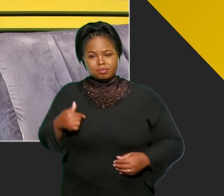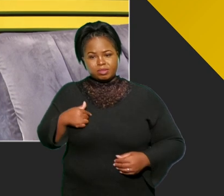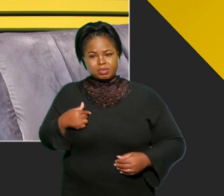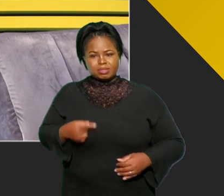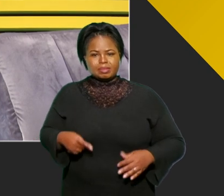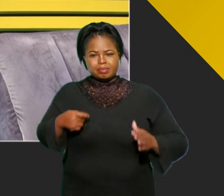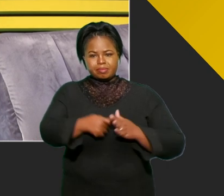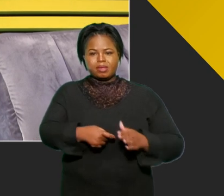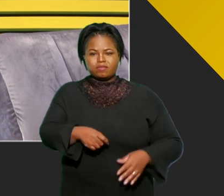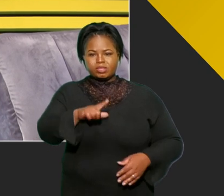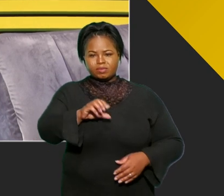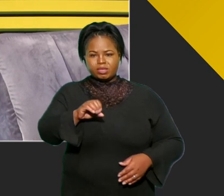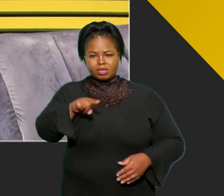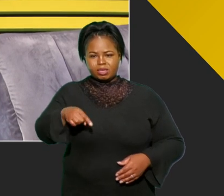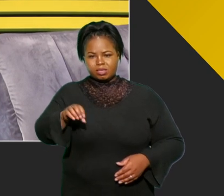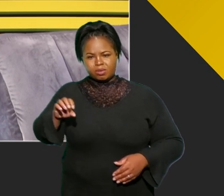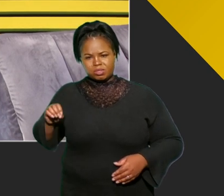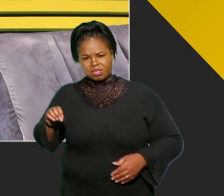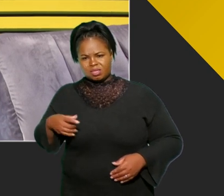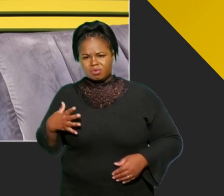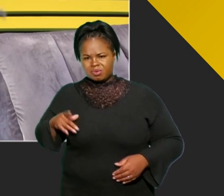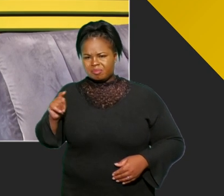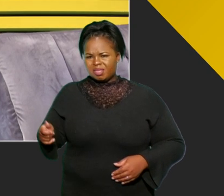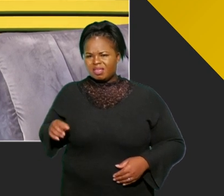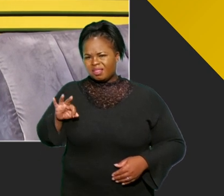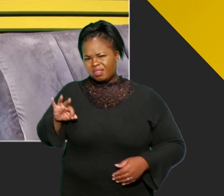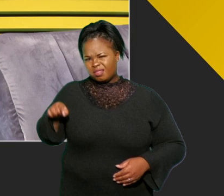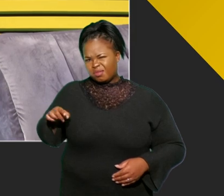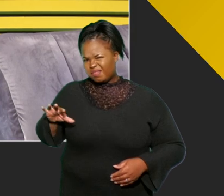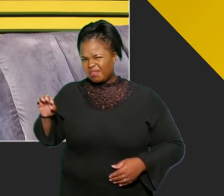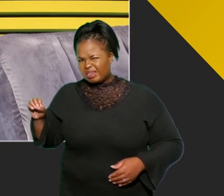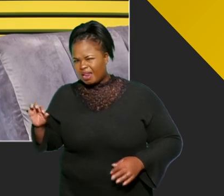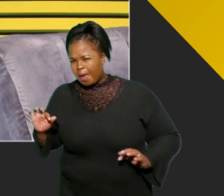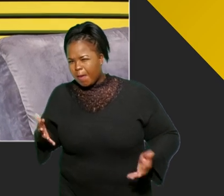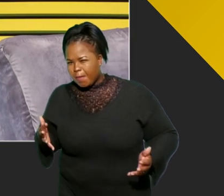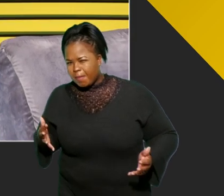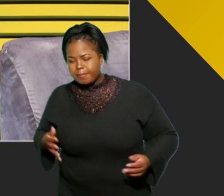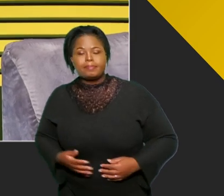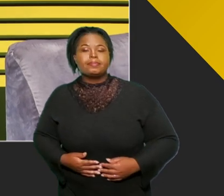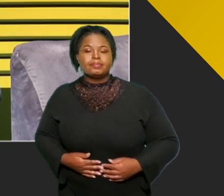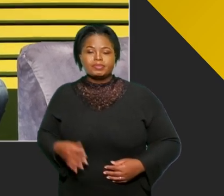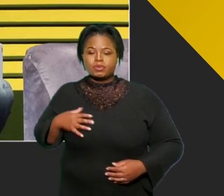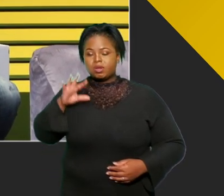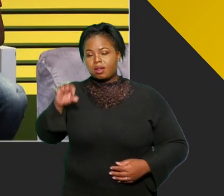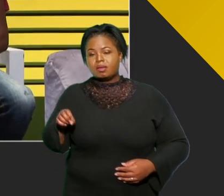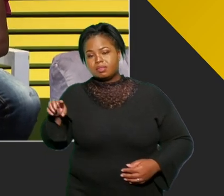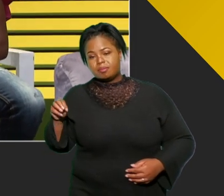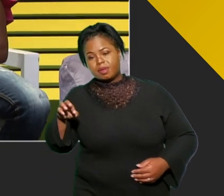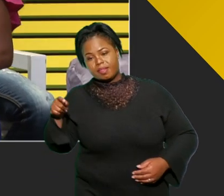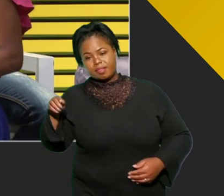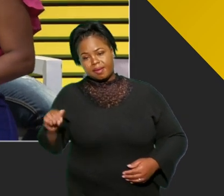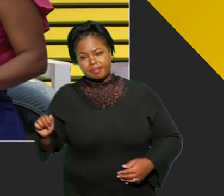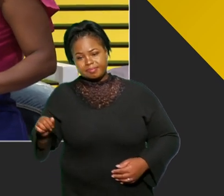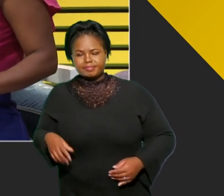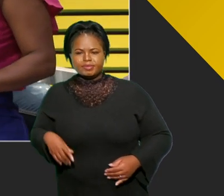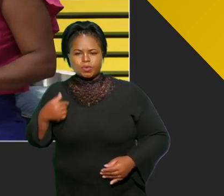ntlo ka 700,000 o nyaka go patela rent ya 3.5 byang. Let's ask my sister Mata, o mpotse gore na o